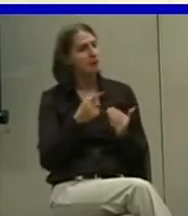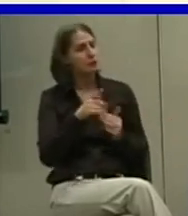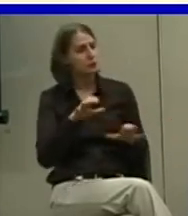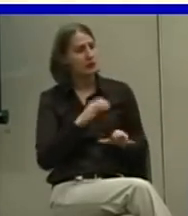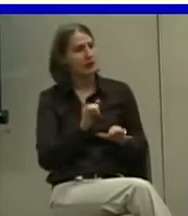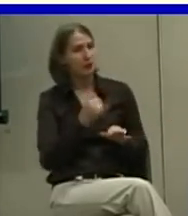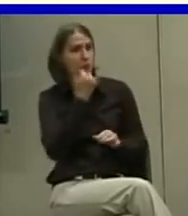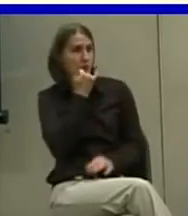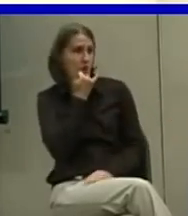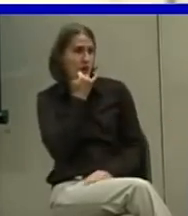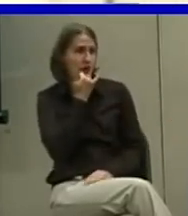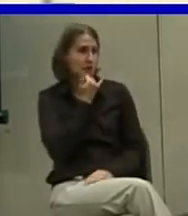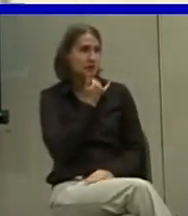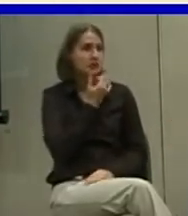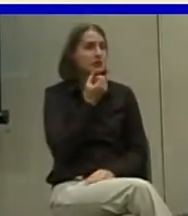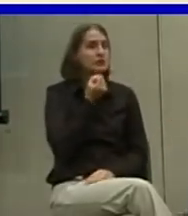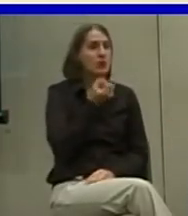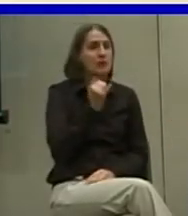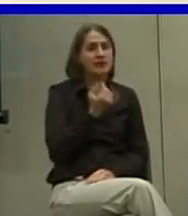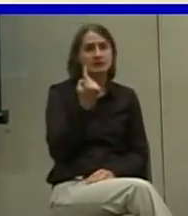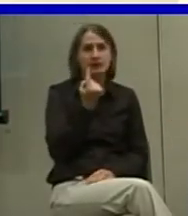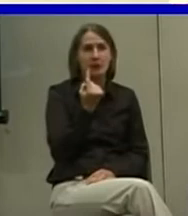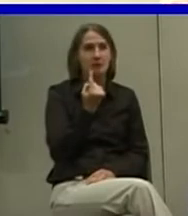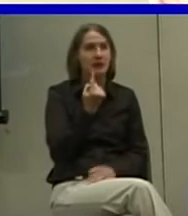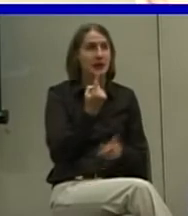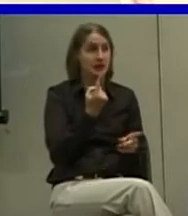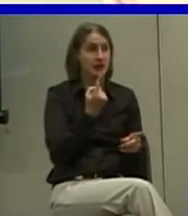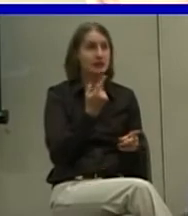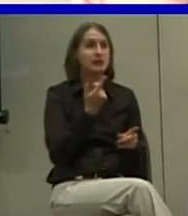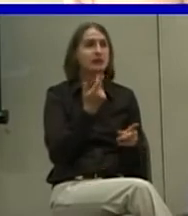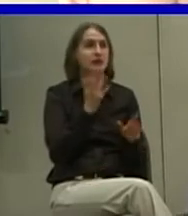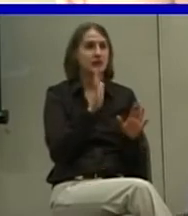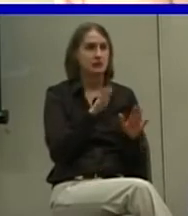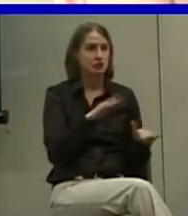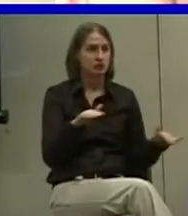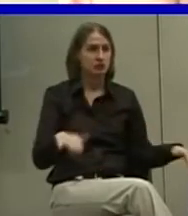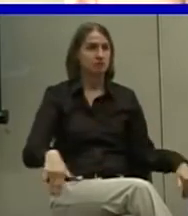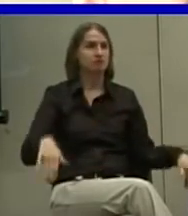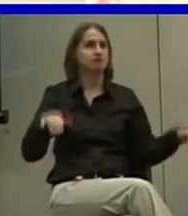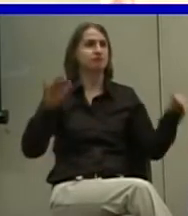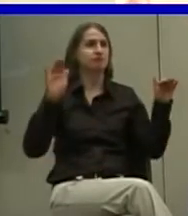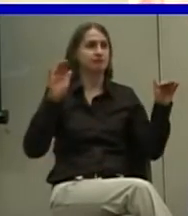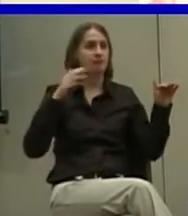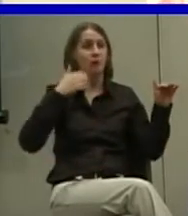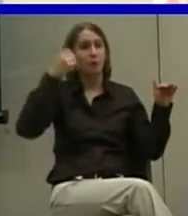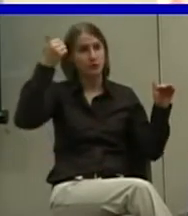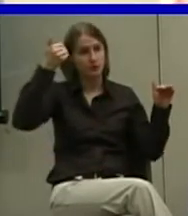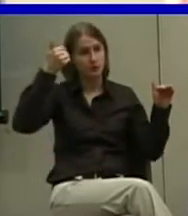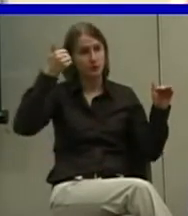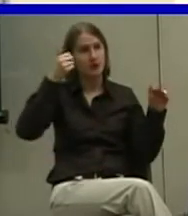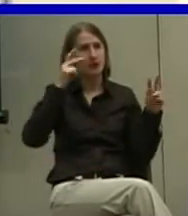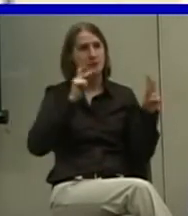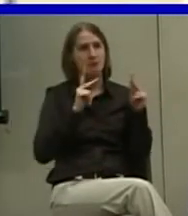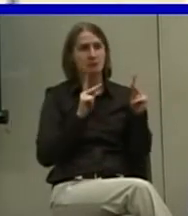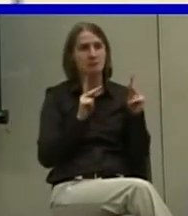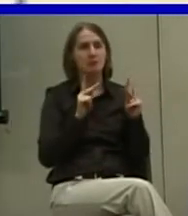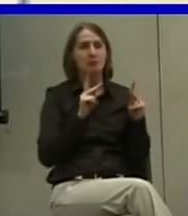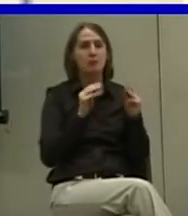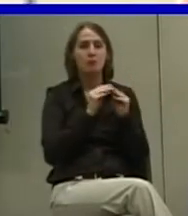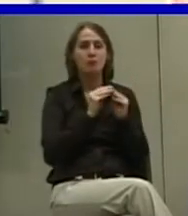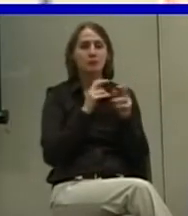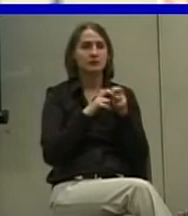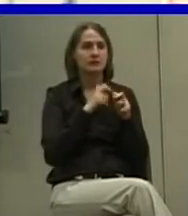is something that I think as kids get older, people have more difficulty not